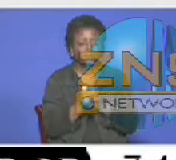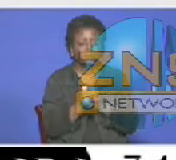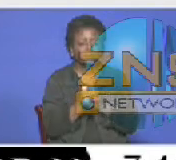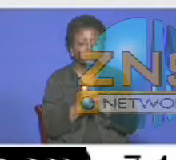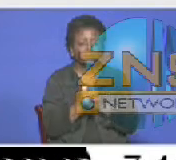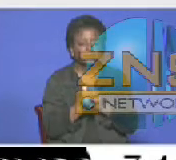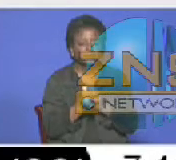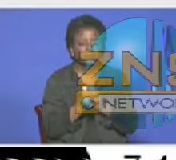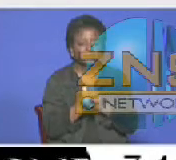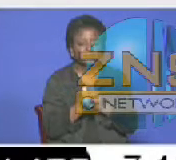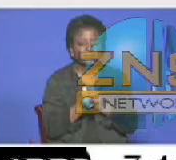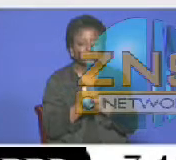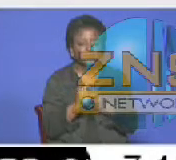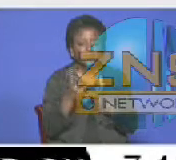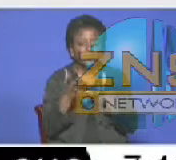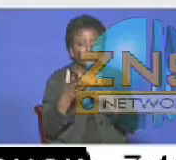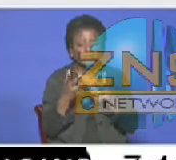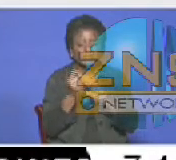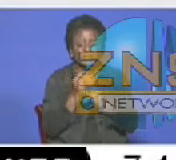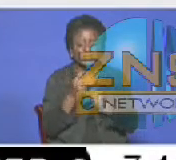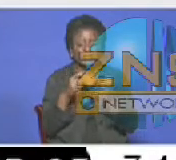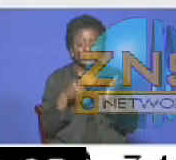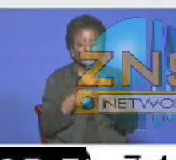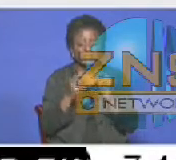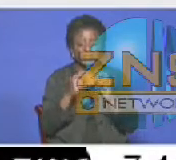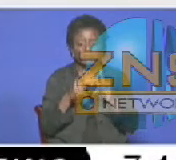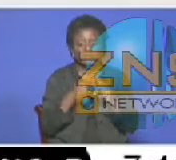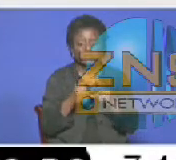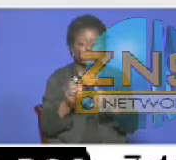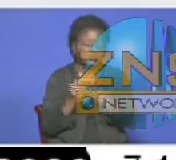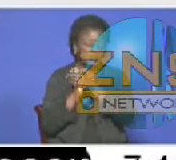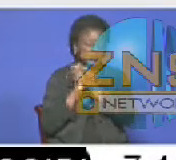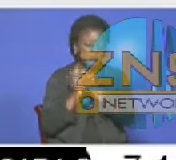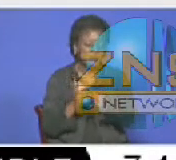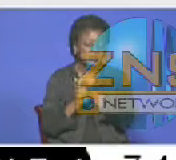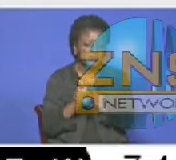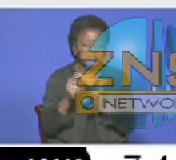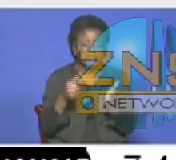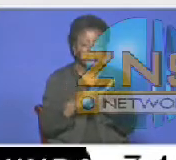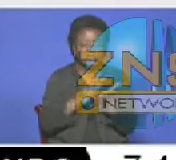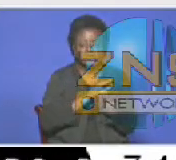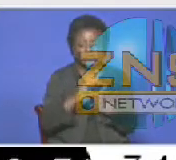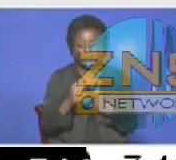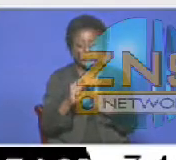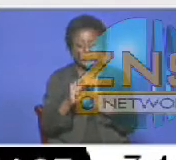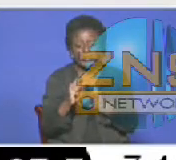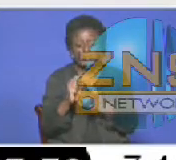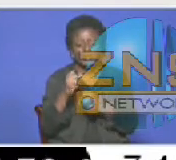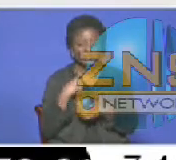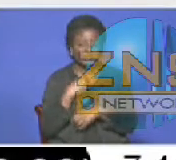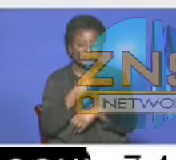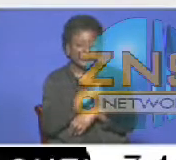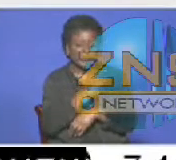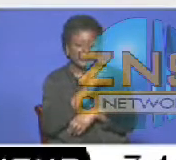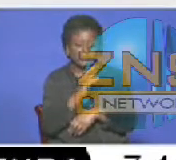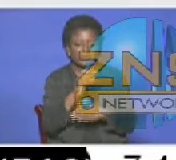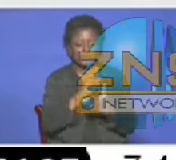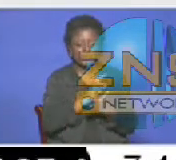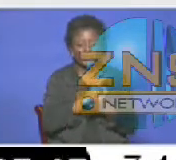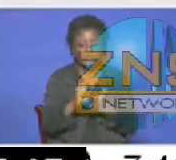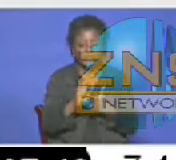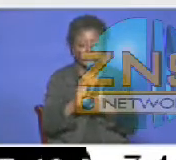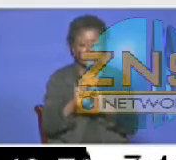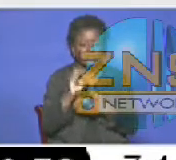And to some housekeeping now, we want to take this opportunity to congratulate this week's Employees of the Week here at Zns.